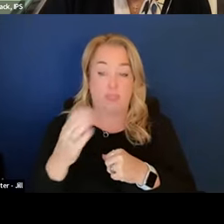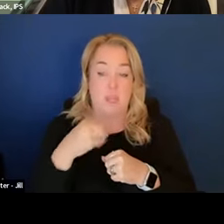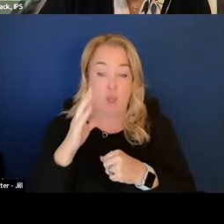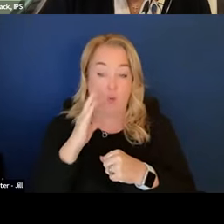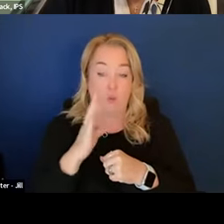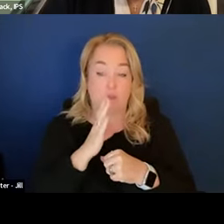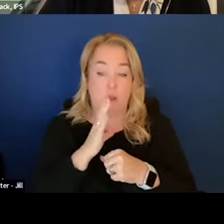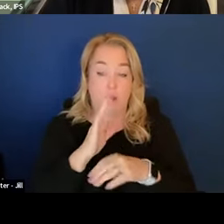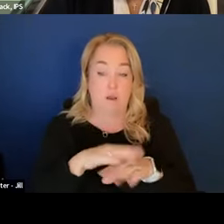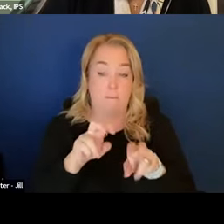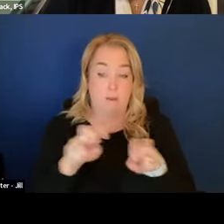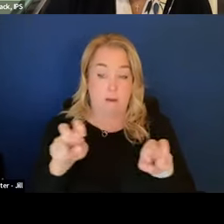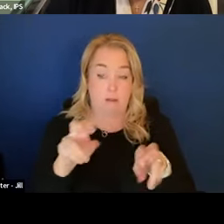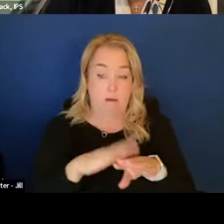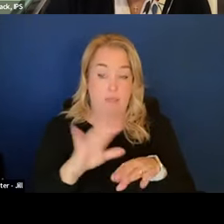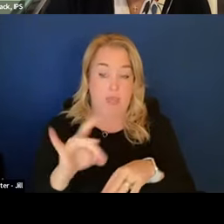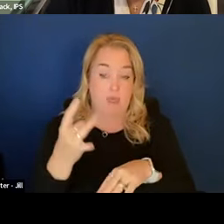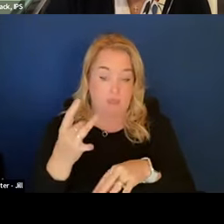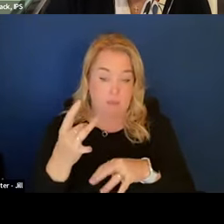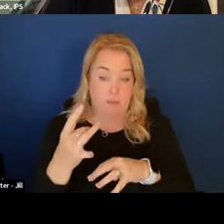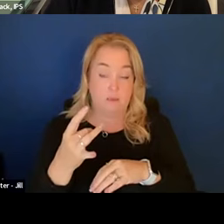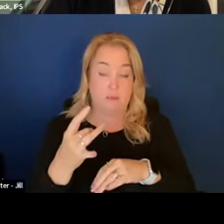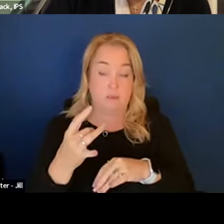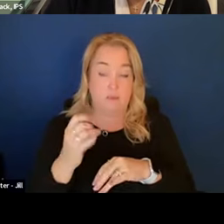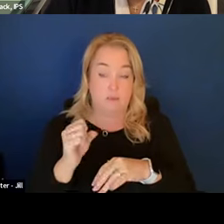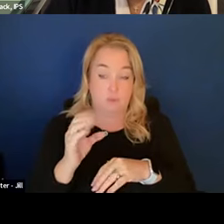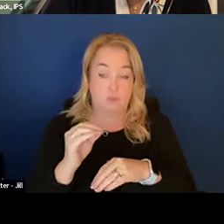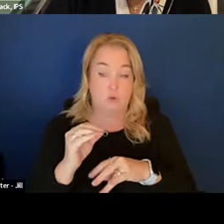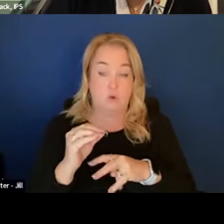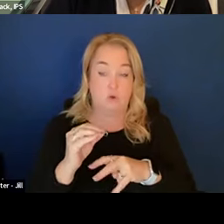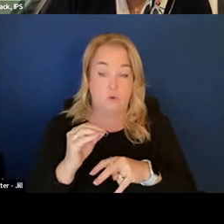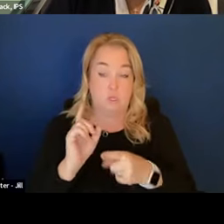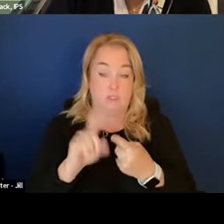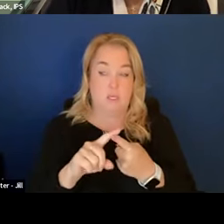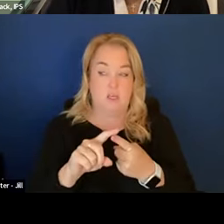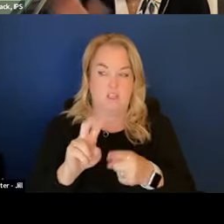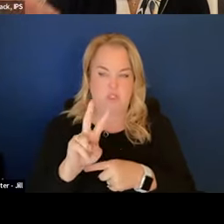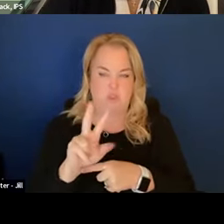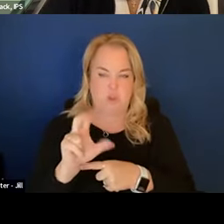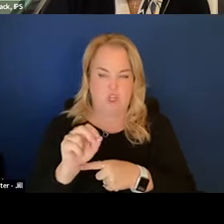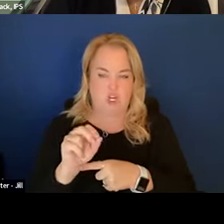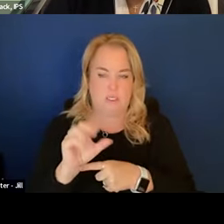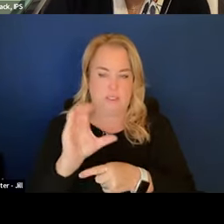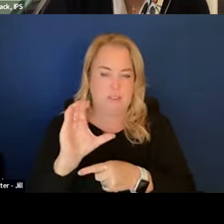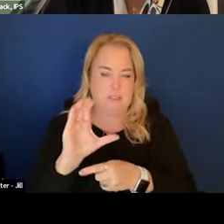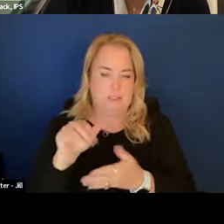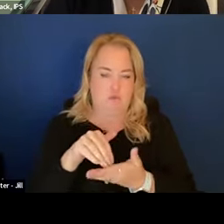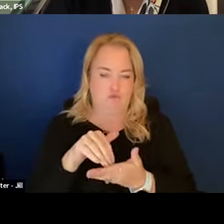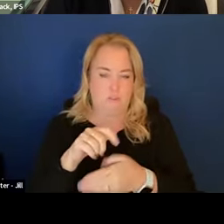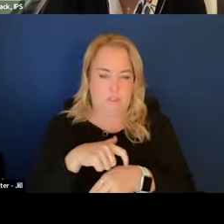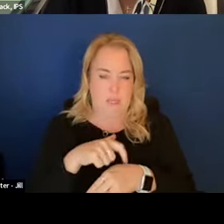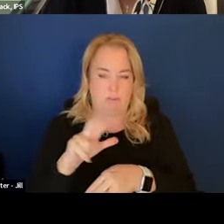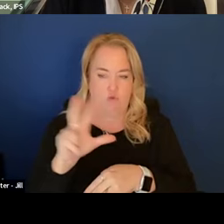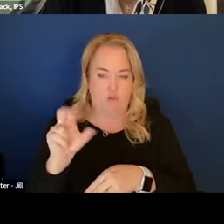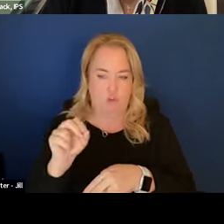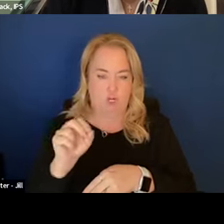on a panel on the 8th. And I don't finish until like 2:30 Central Time, which is 3:30 our